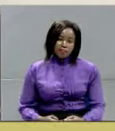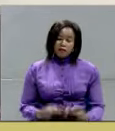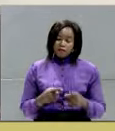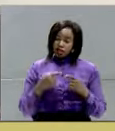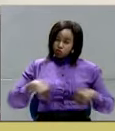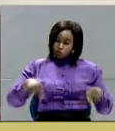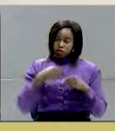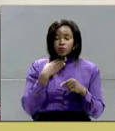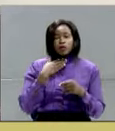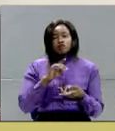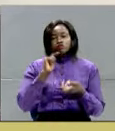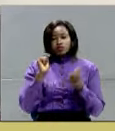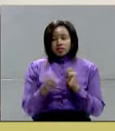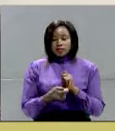this.